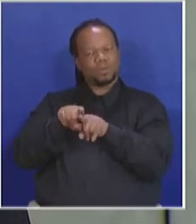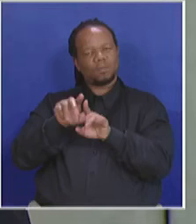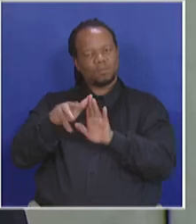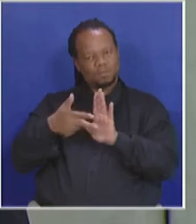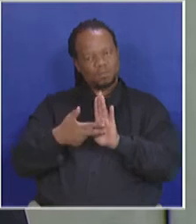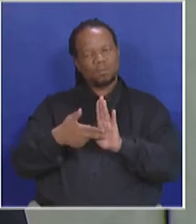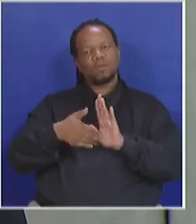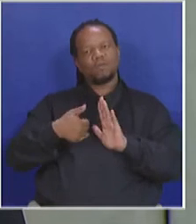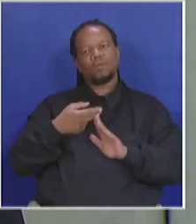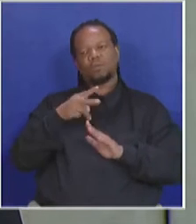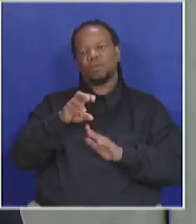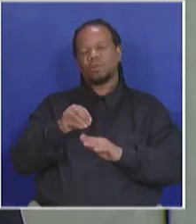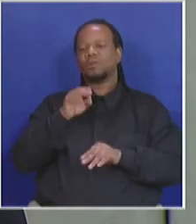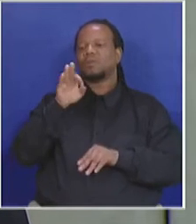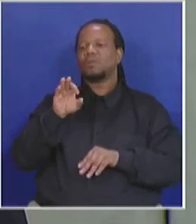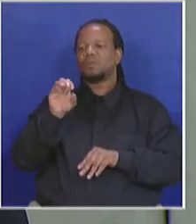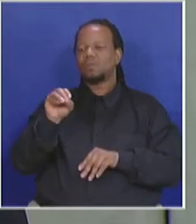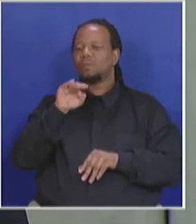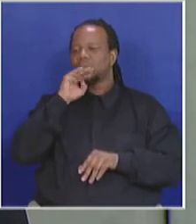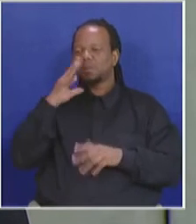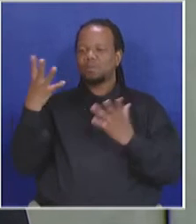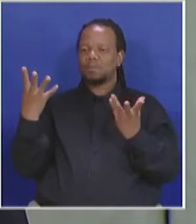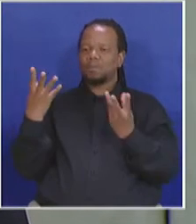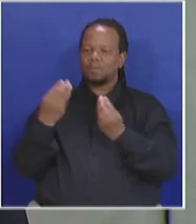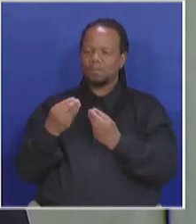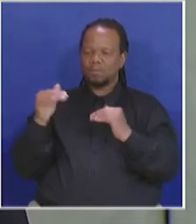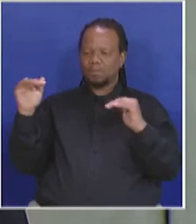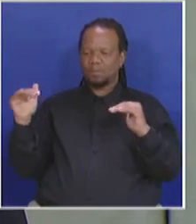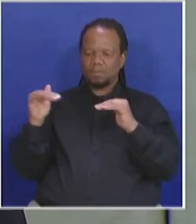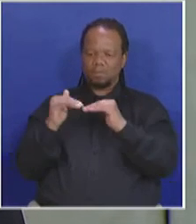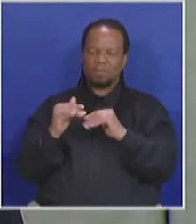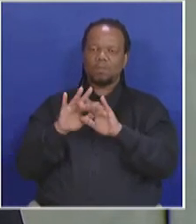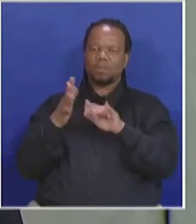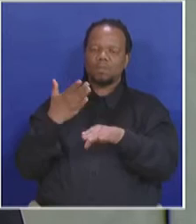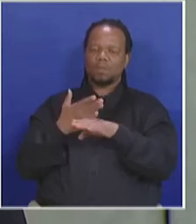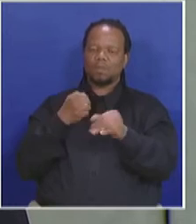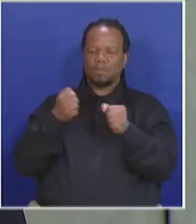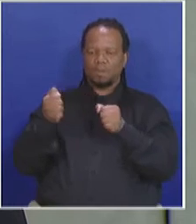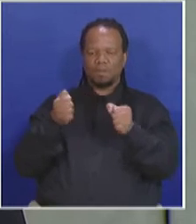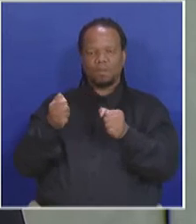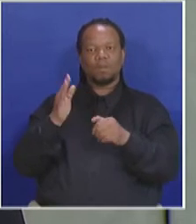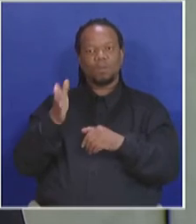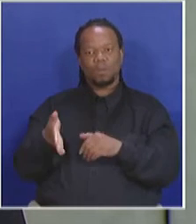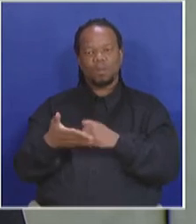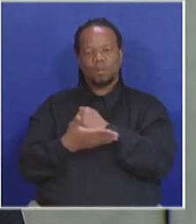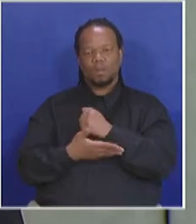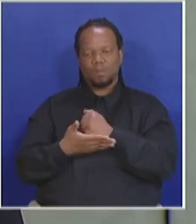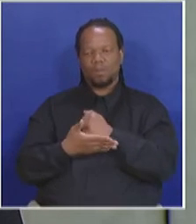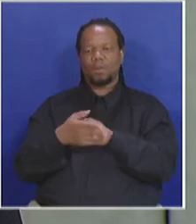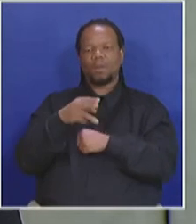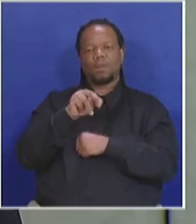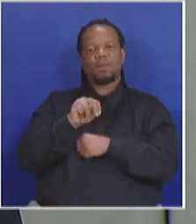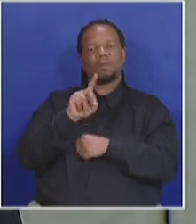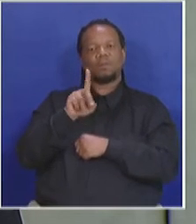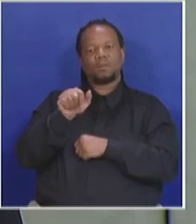planning, which will see the reduction of poverty and inequality and the increase of employment in our country. The NDP has noted that